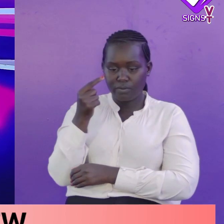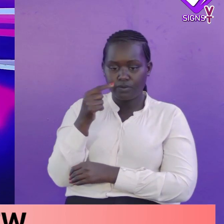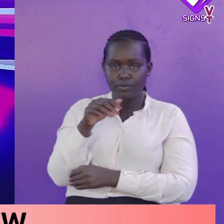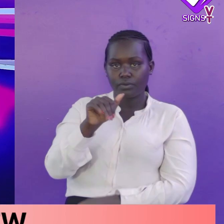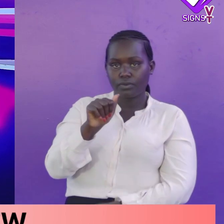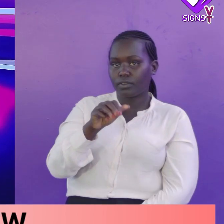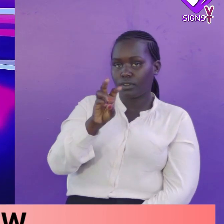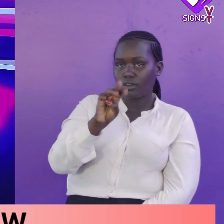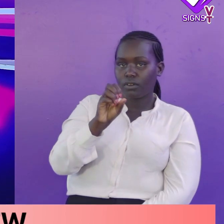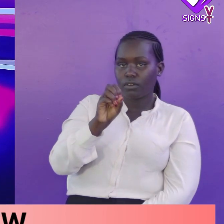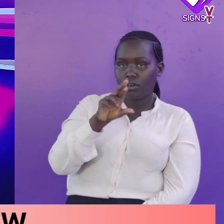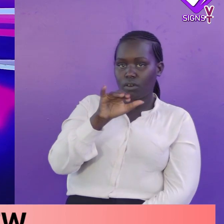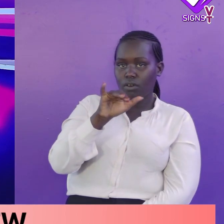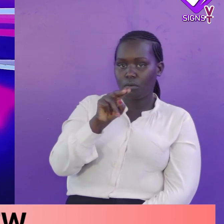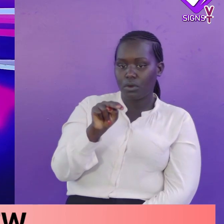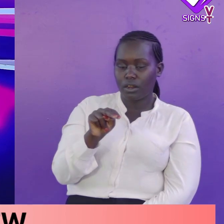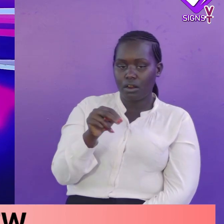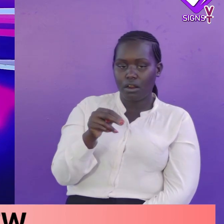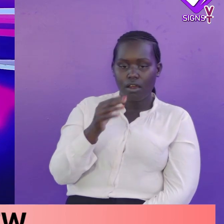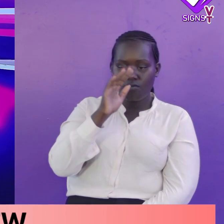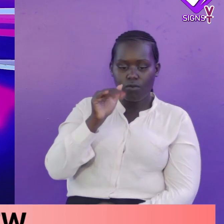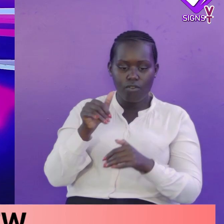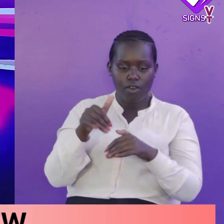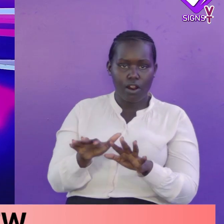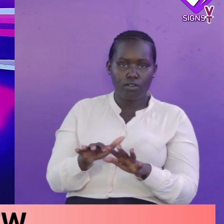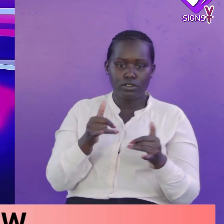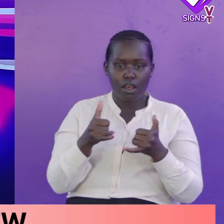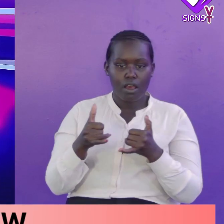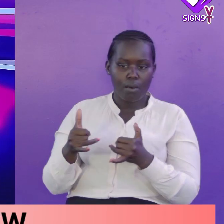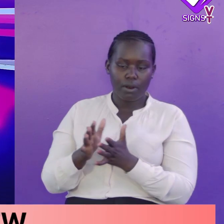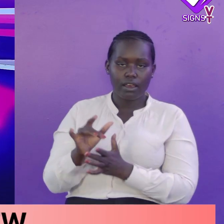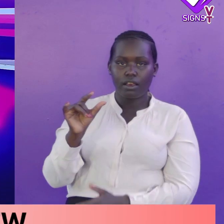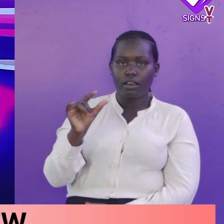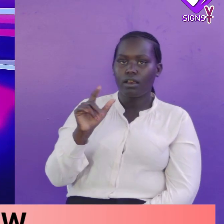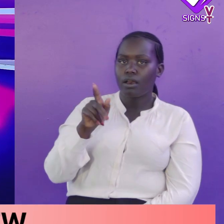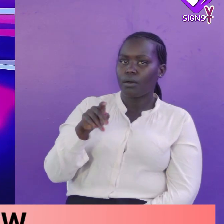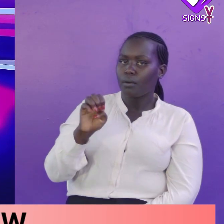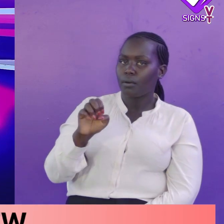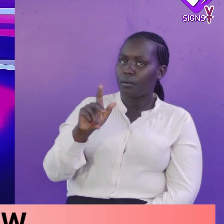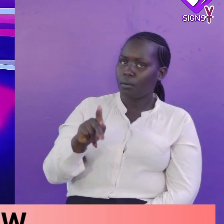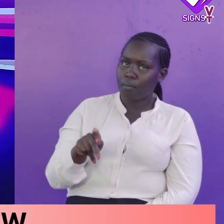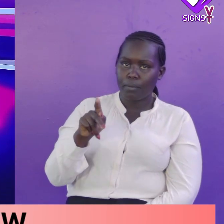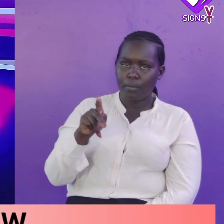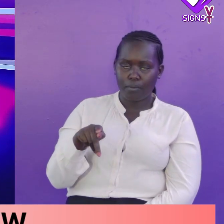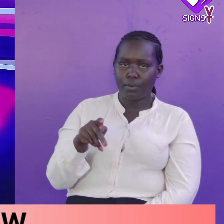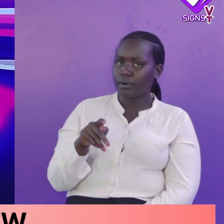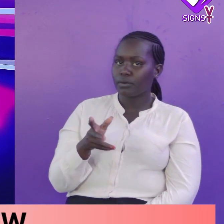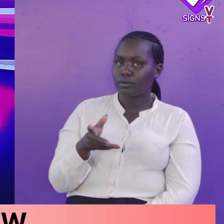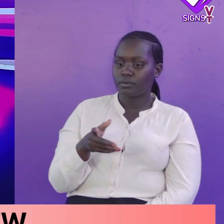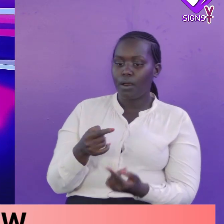Amorim has never lost playing Pep Guardiola. But yesterday, things